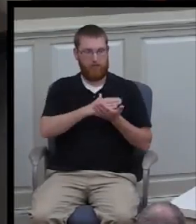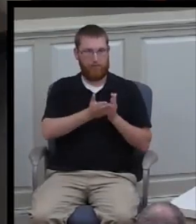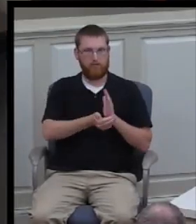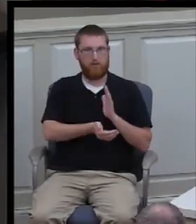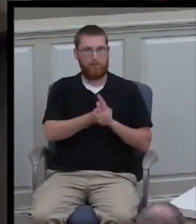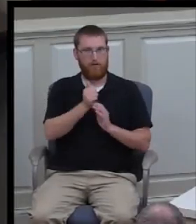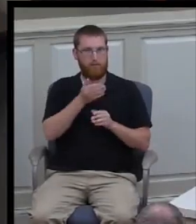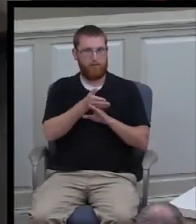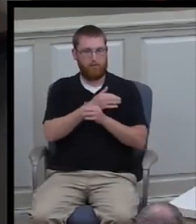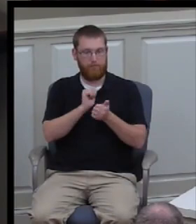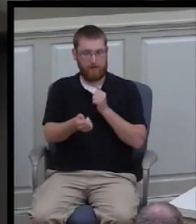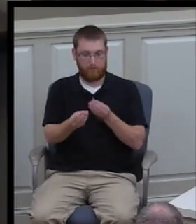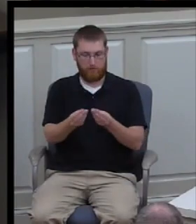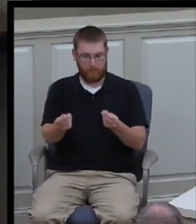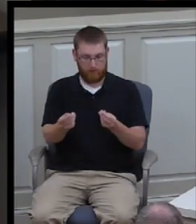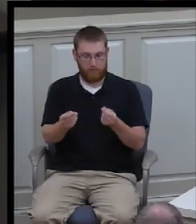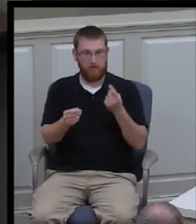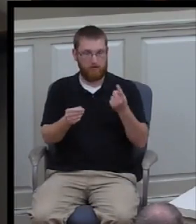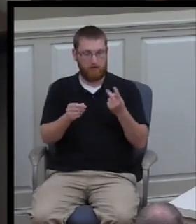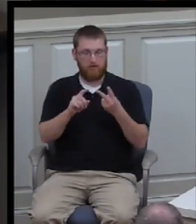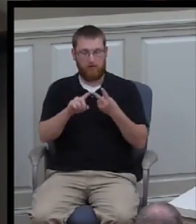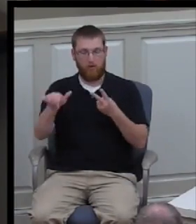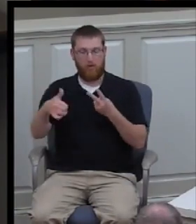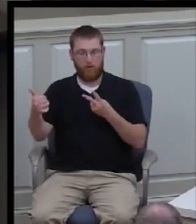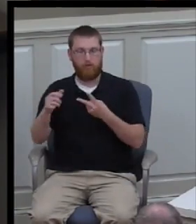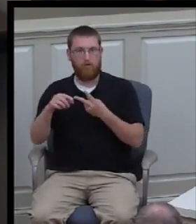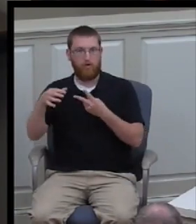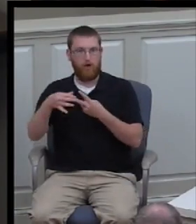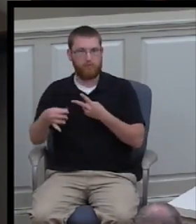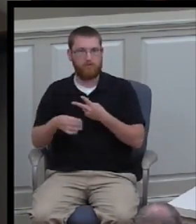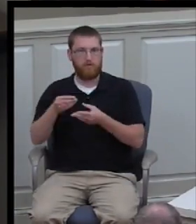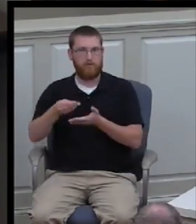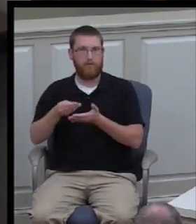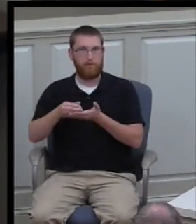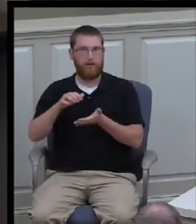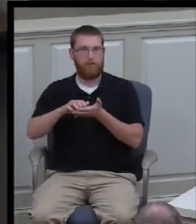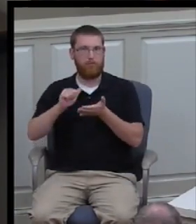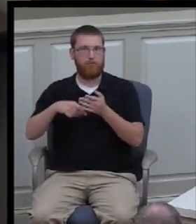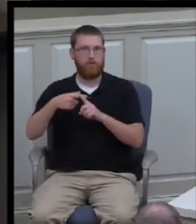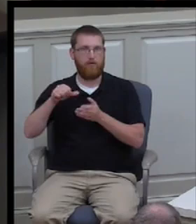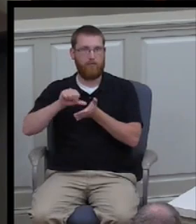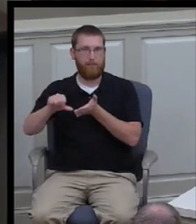this resolution, one, or John needs to agree to take that money out of the paving list.